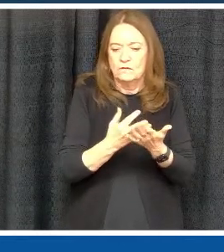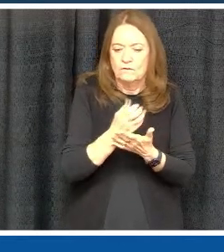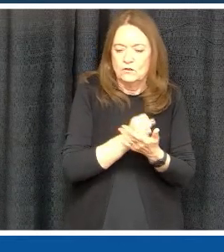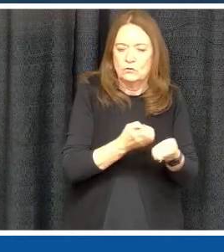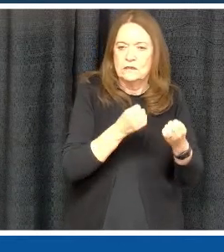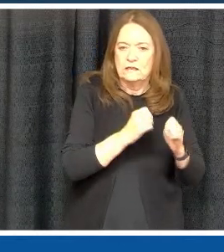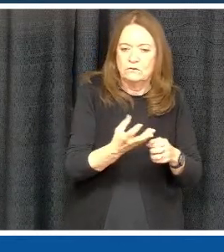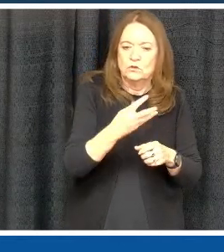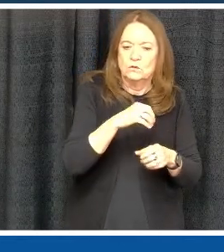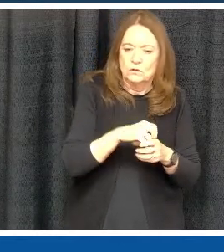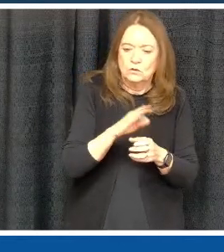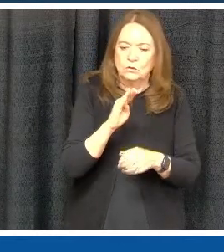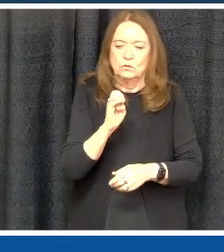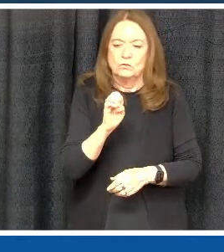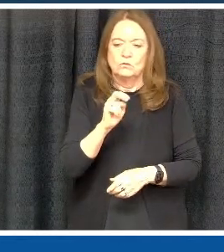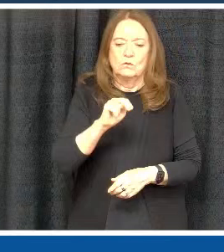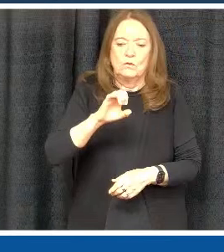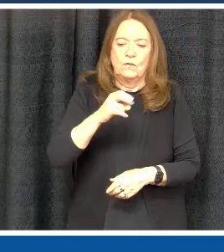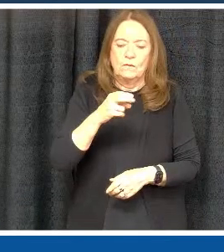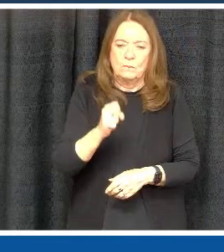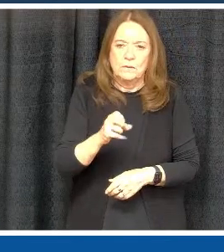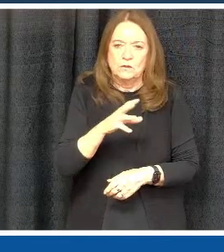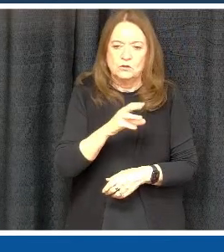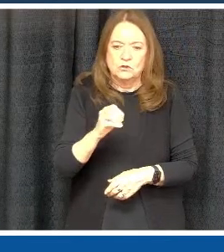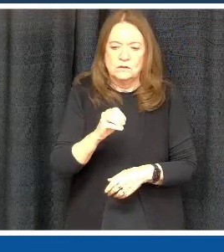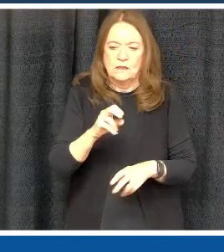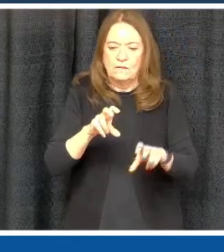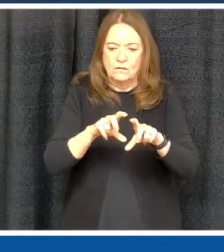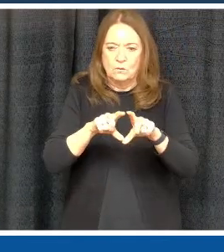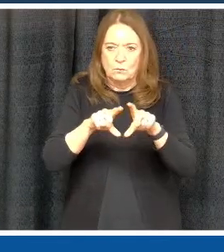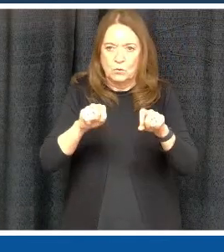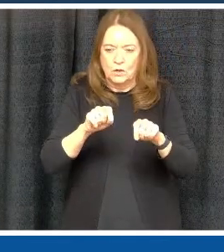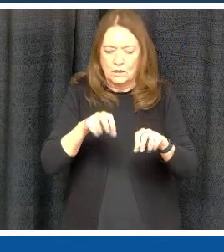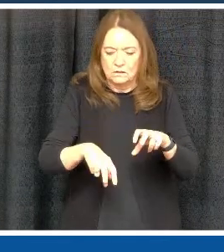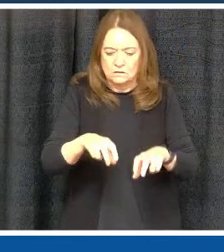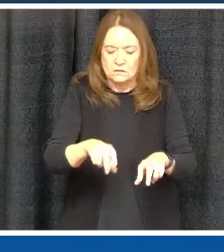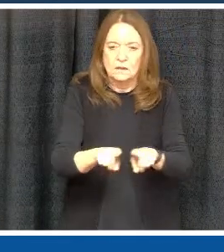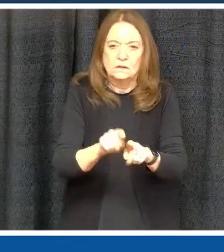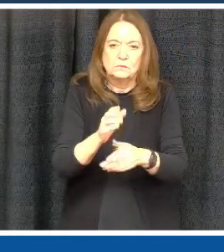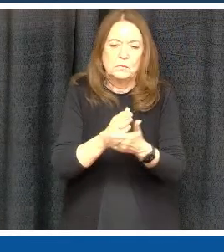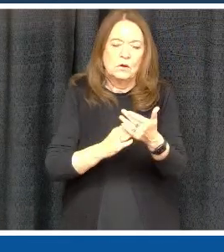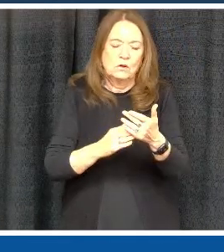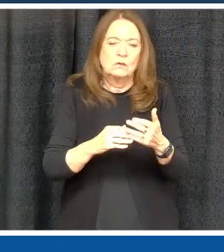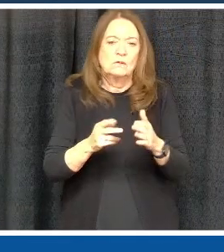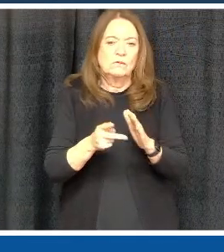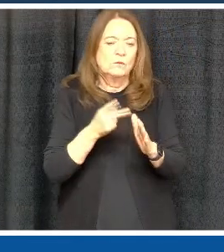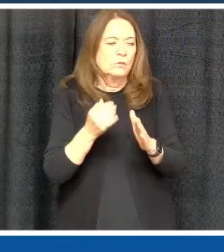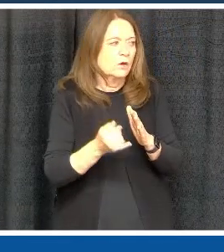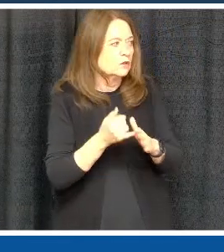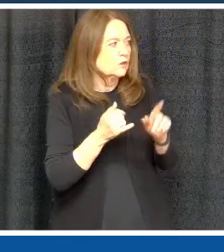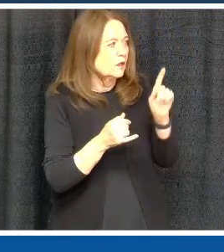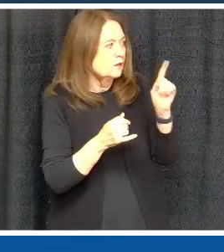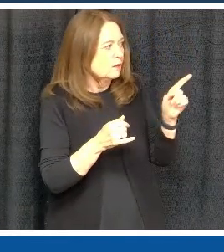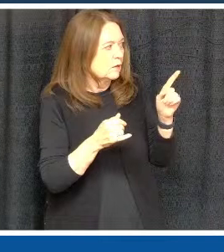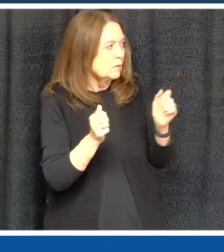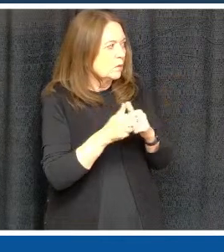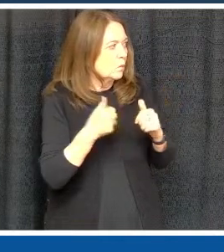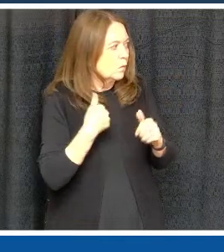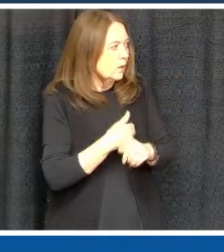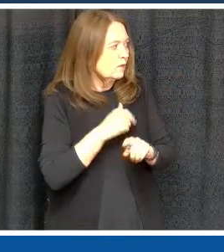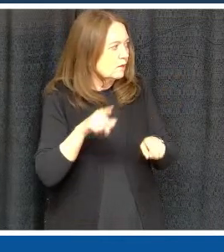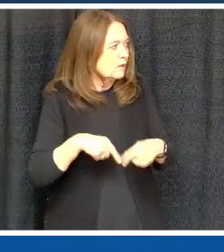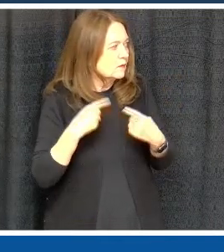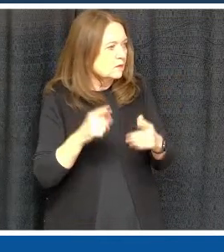to include the benches and the bricks as part of the project. Ms. Letourneau has been with us since the